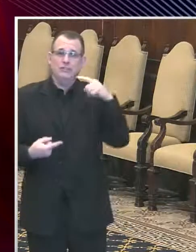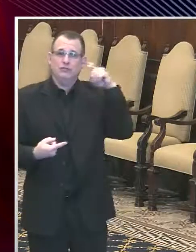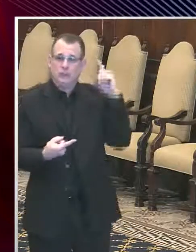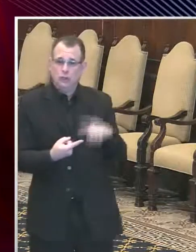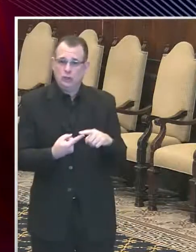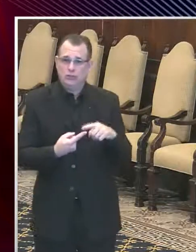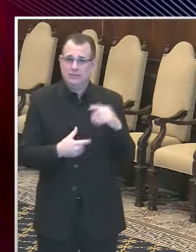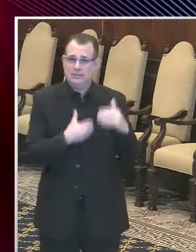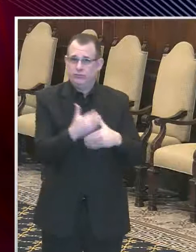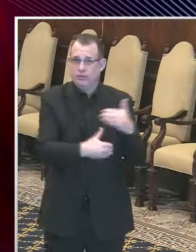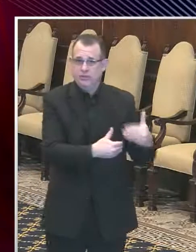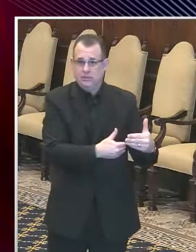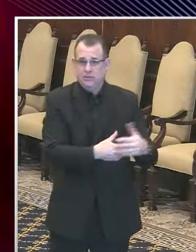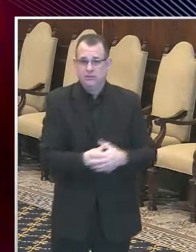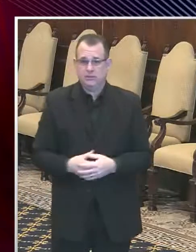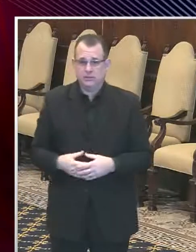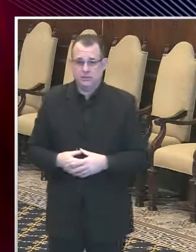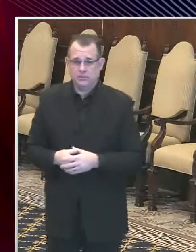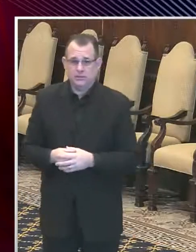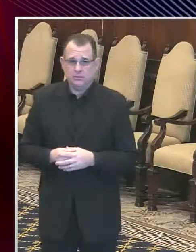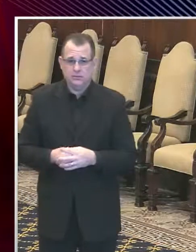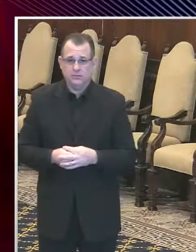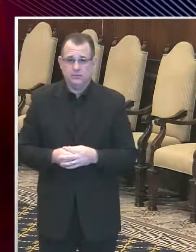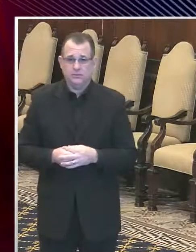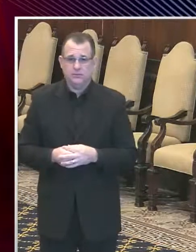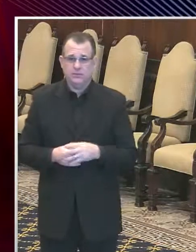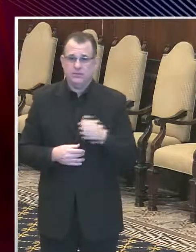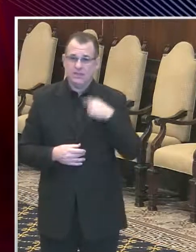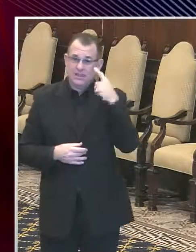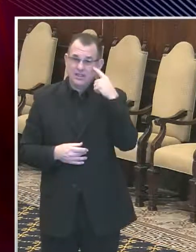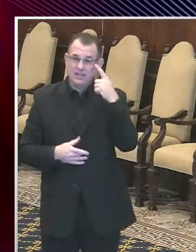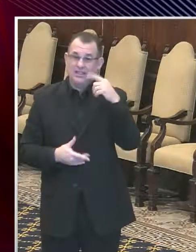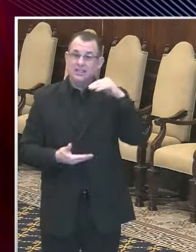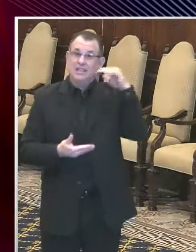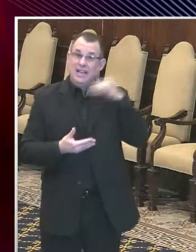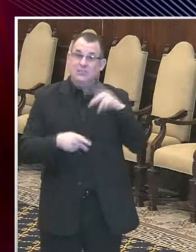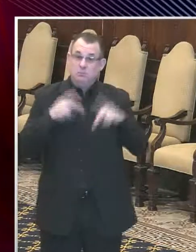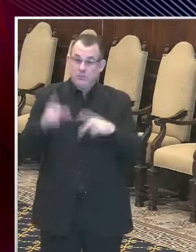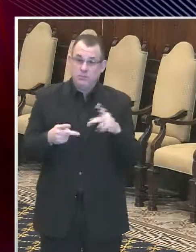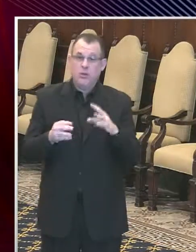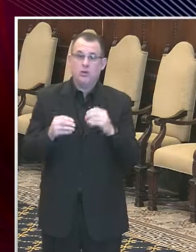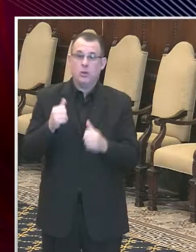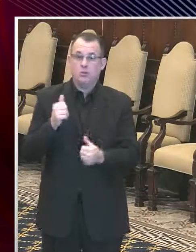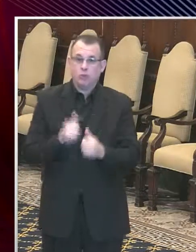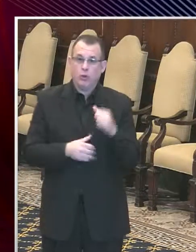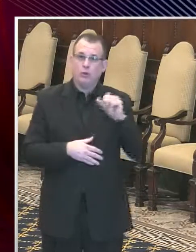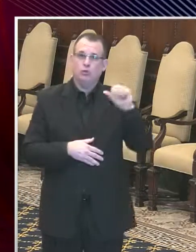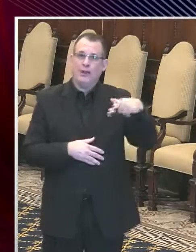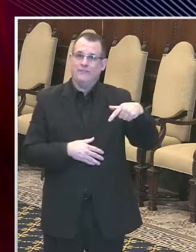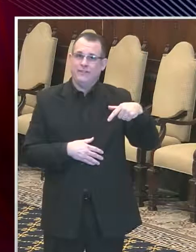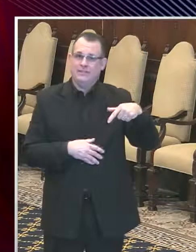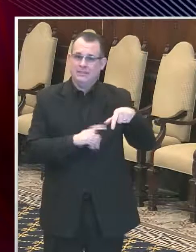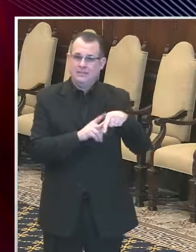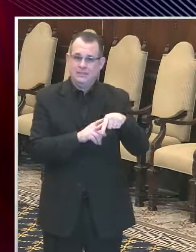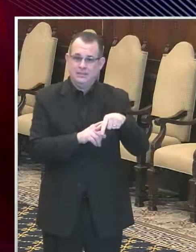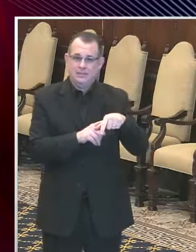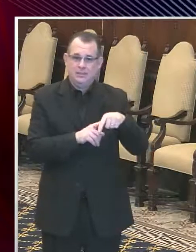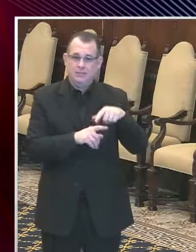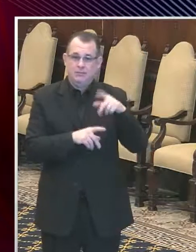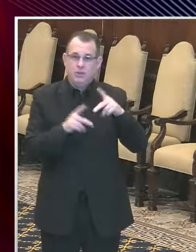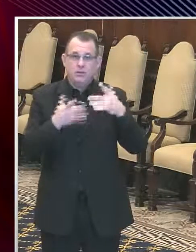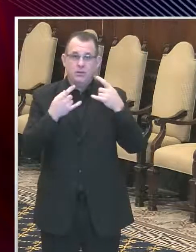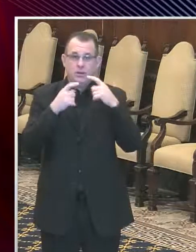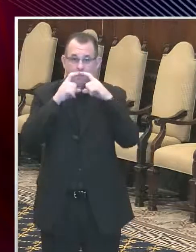think the central ones will have to be that they're going to have to be fewer people per square foot in the dining area, and probably people wearing masks to the extent they can when they're